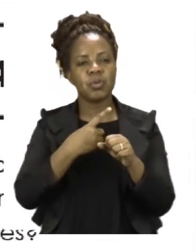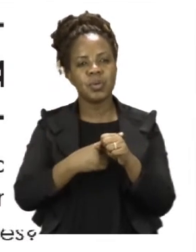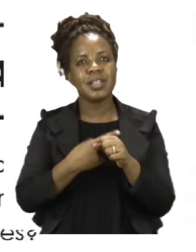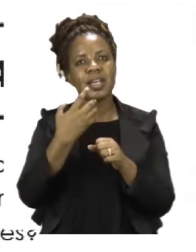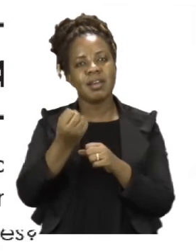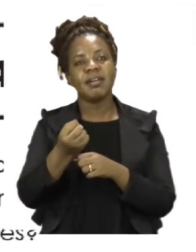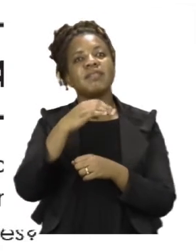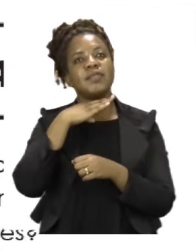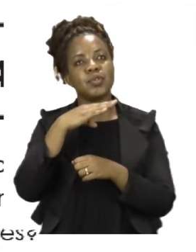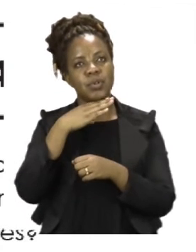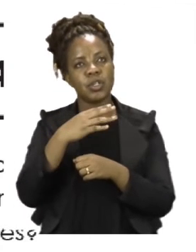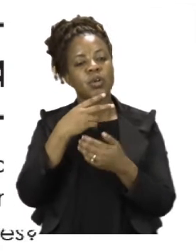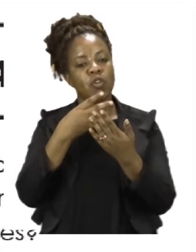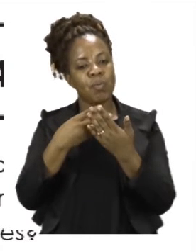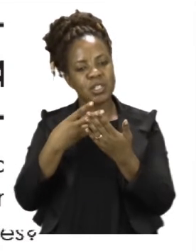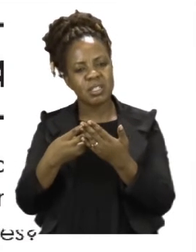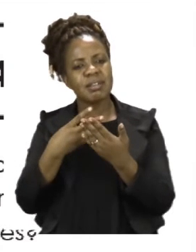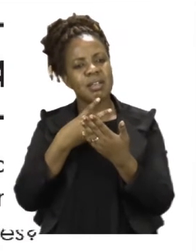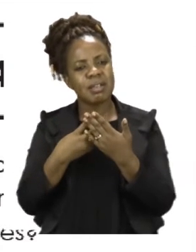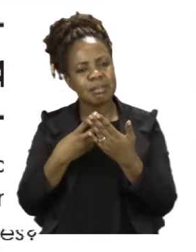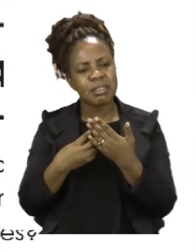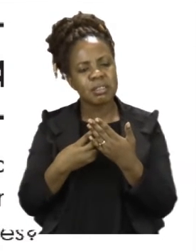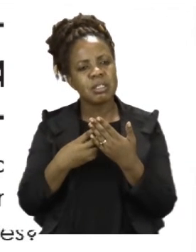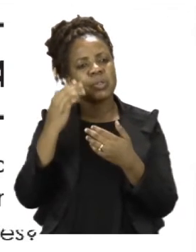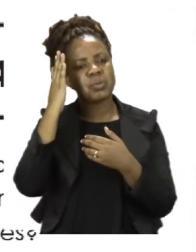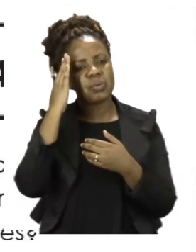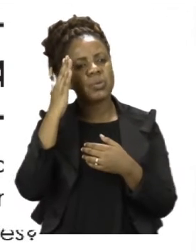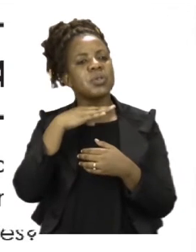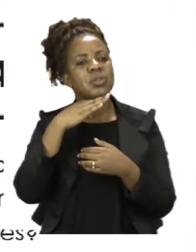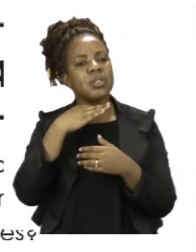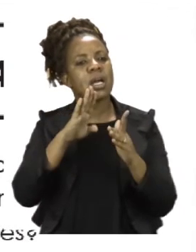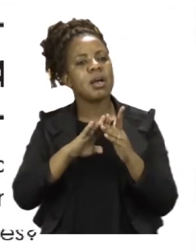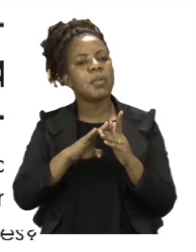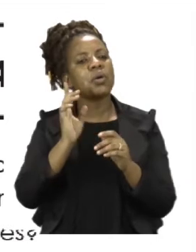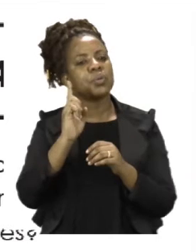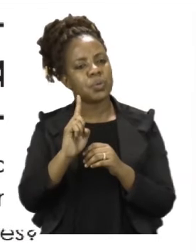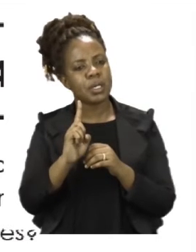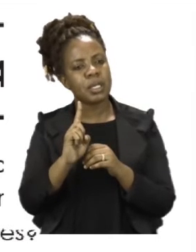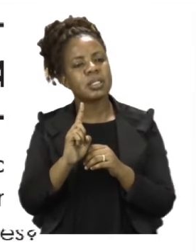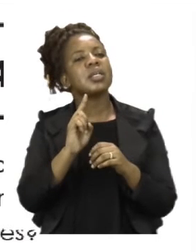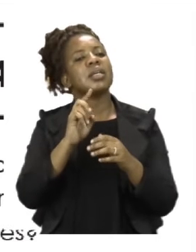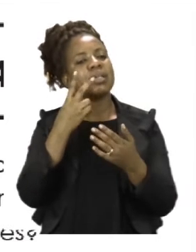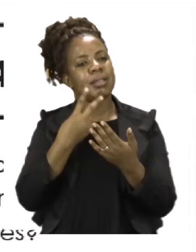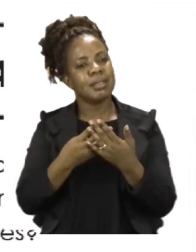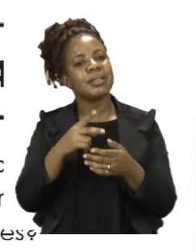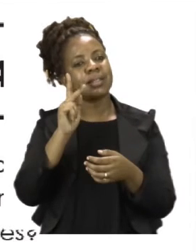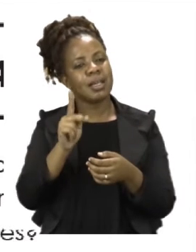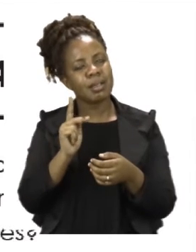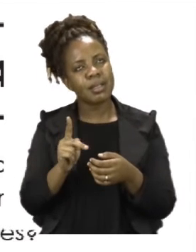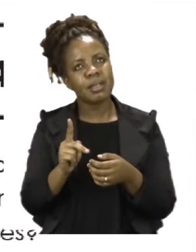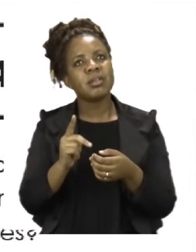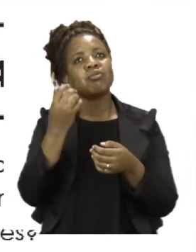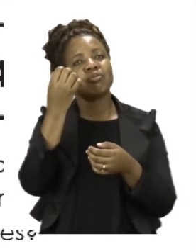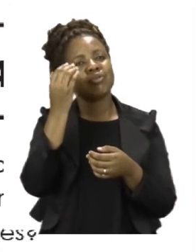what it is all about. And then you read it a second time so you can get your numbers and decide whether